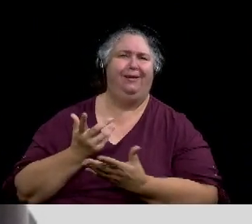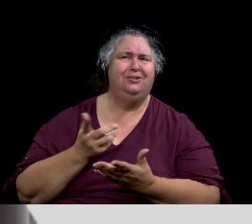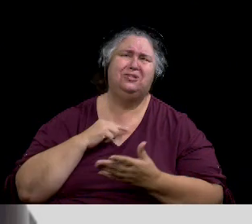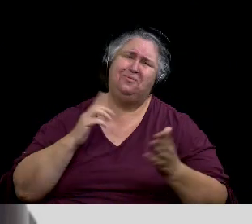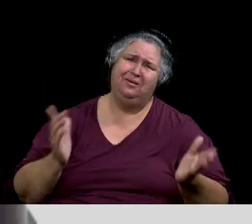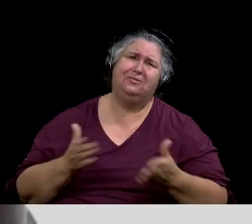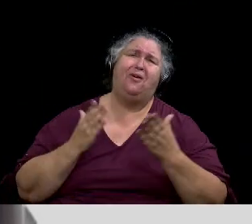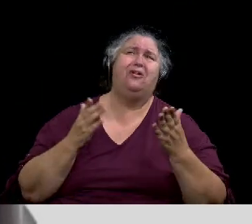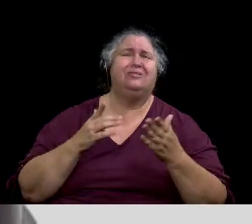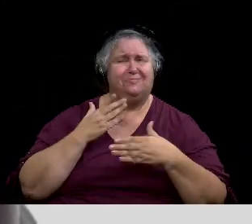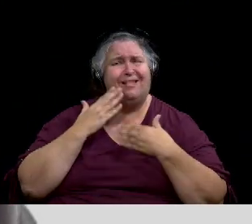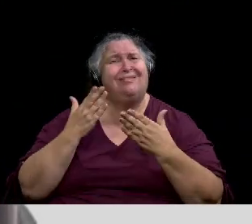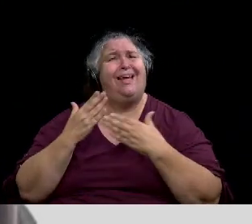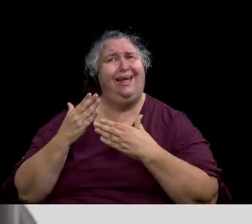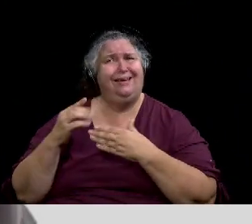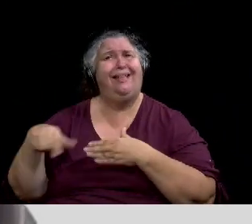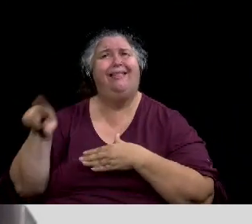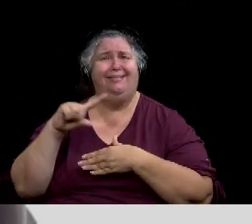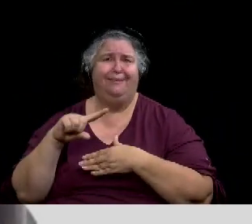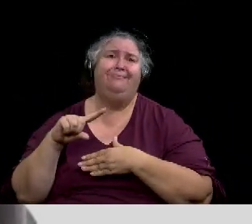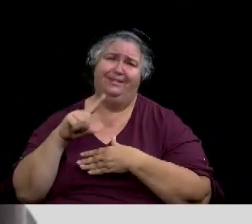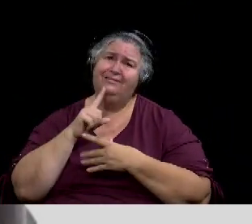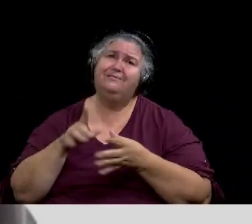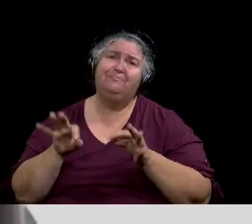to do that. I think that's really important.